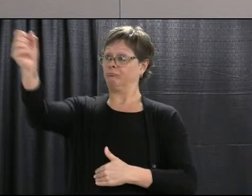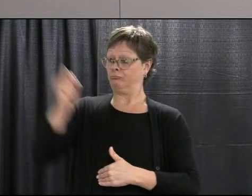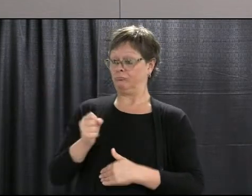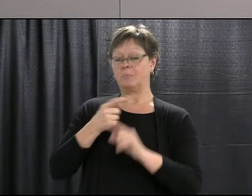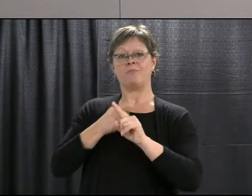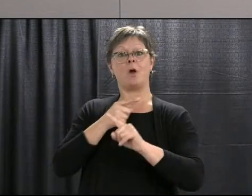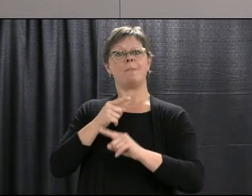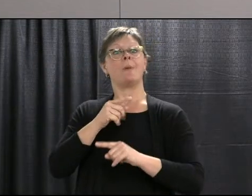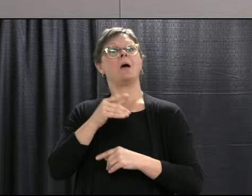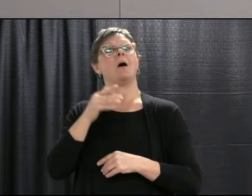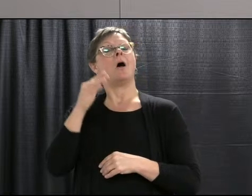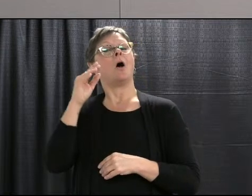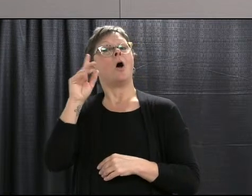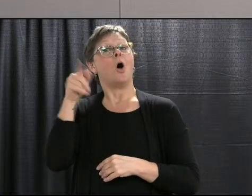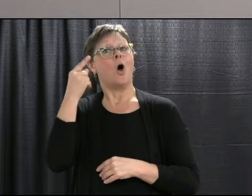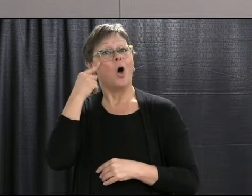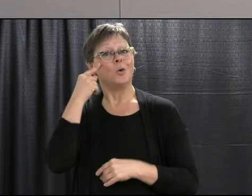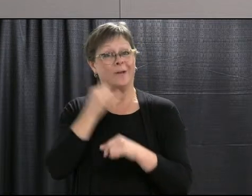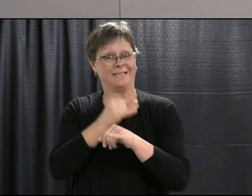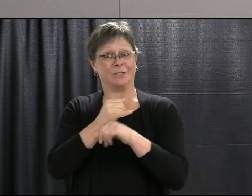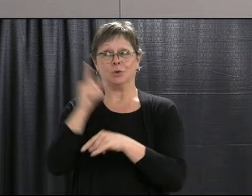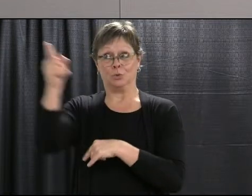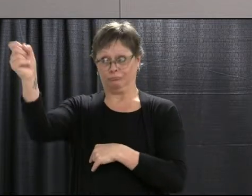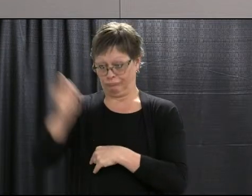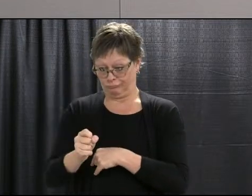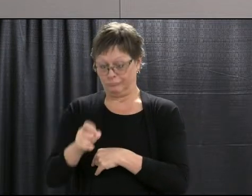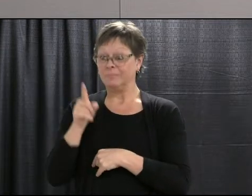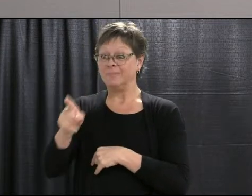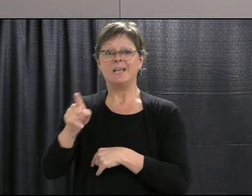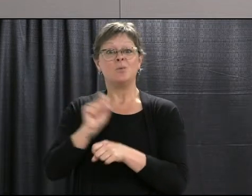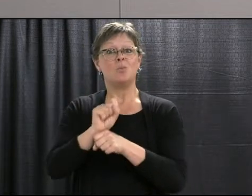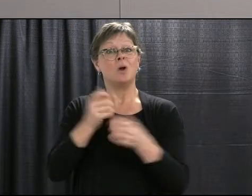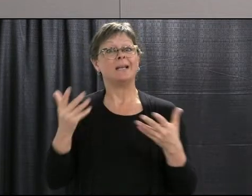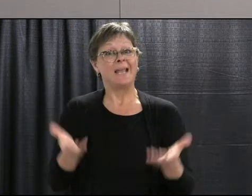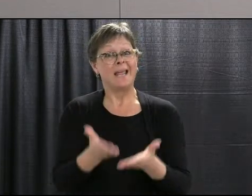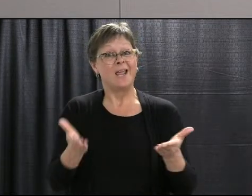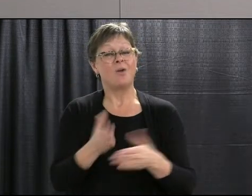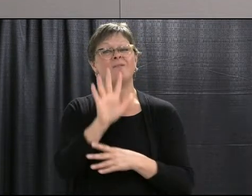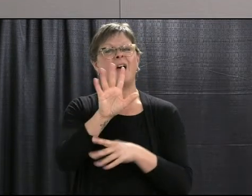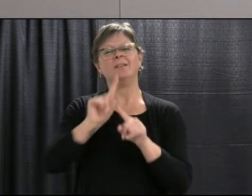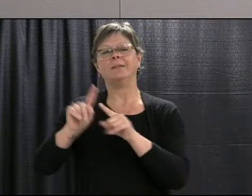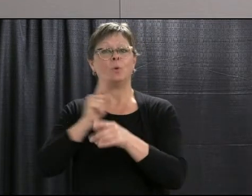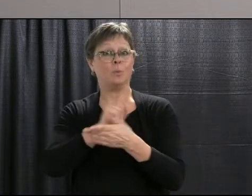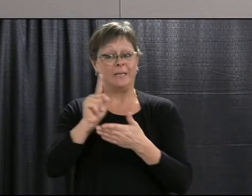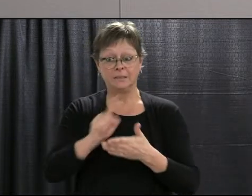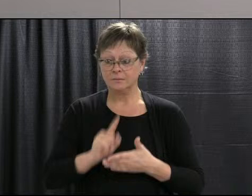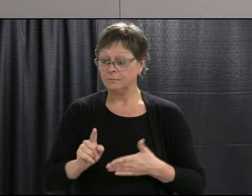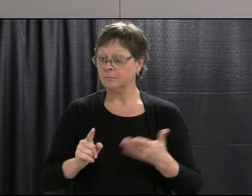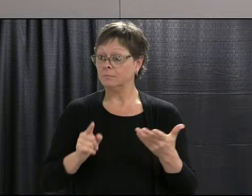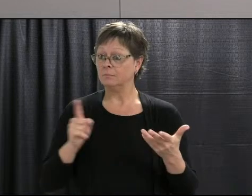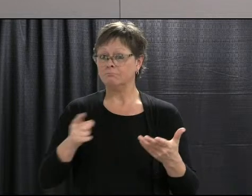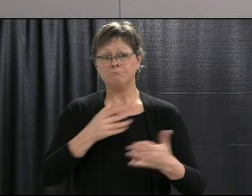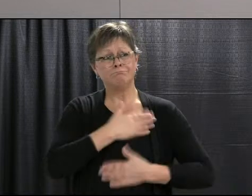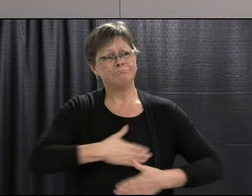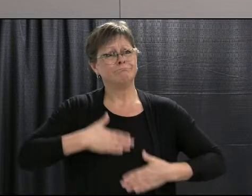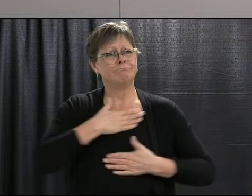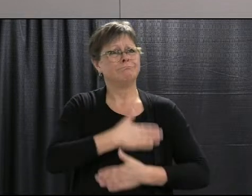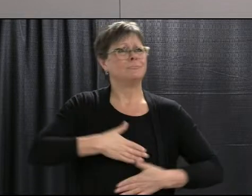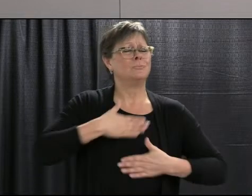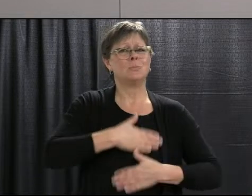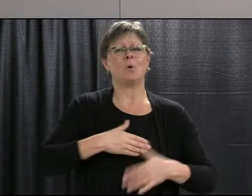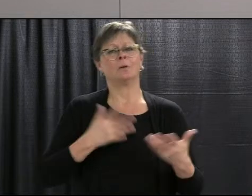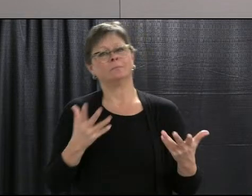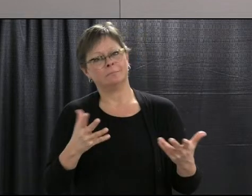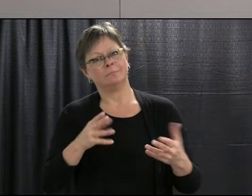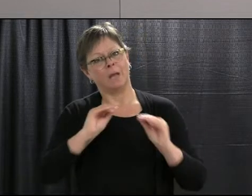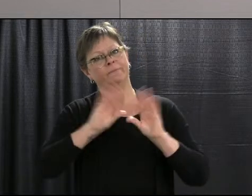Heart Institute. He operated here 5 different weeks as part of that exchange process. He loved it here. Like, who wouldn't love it here?